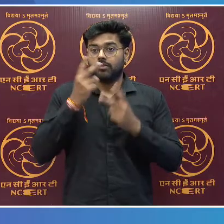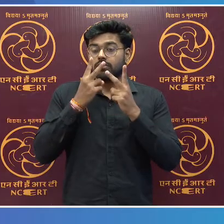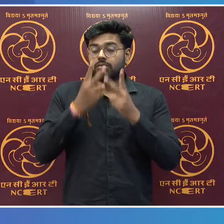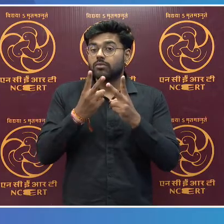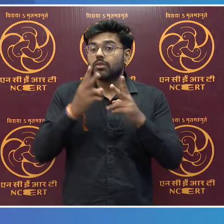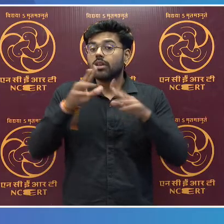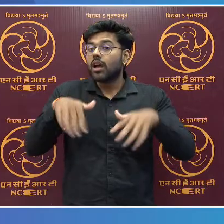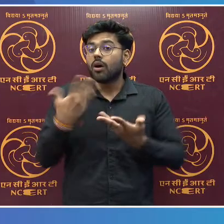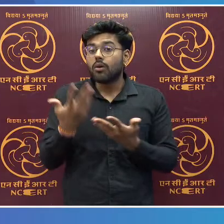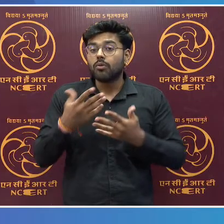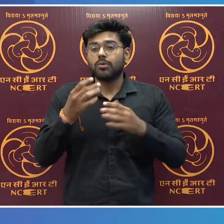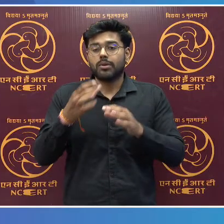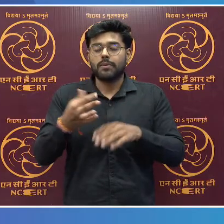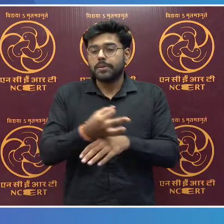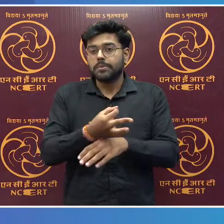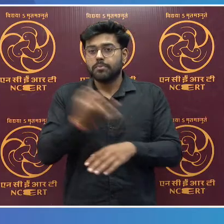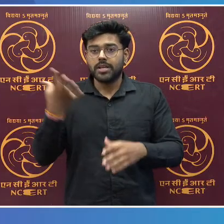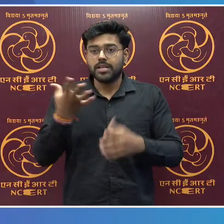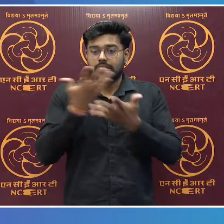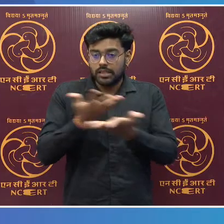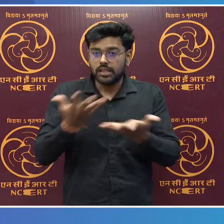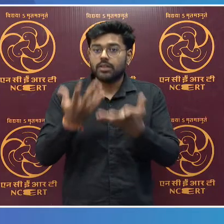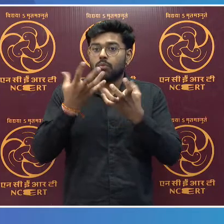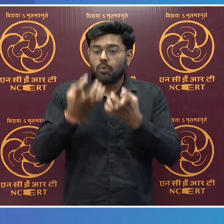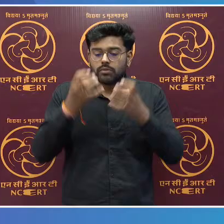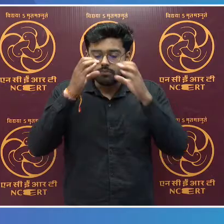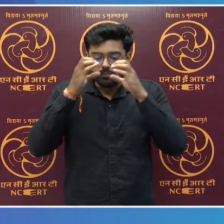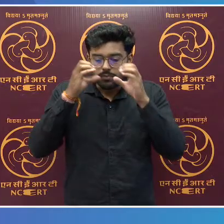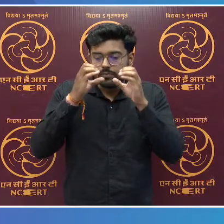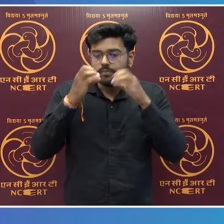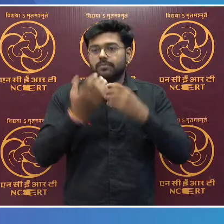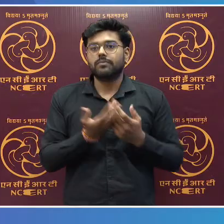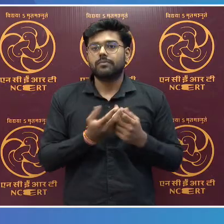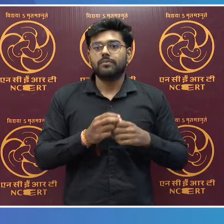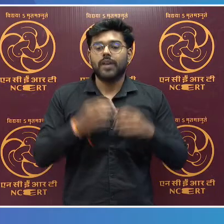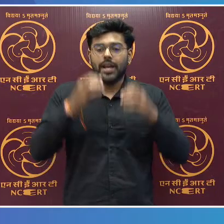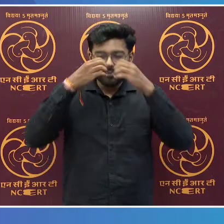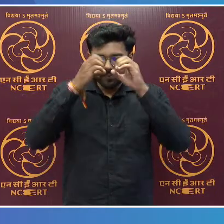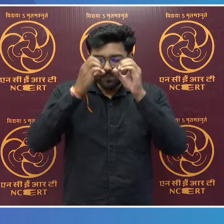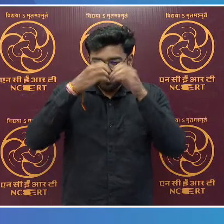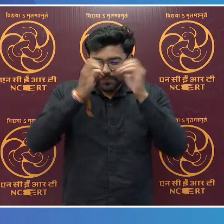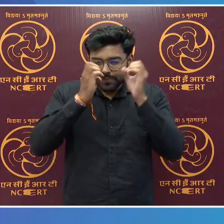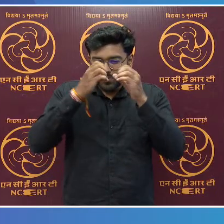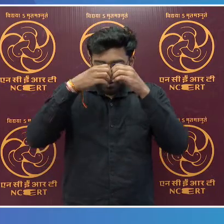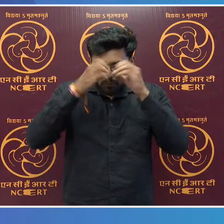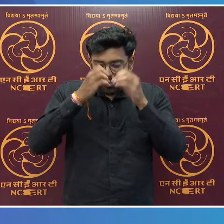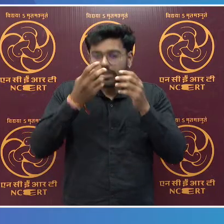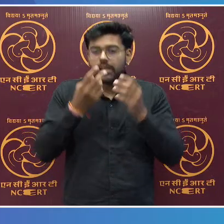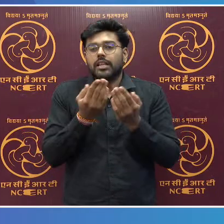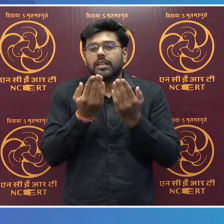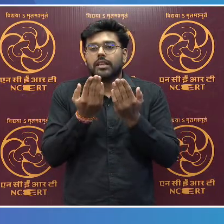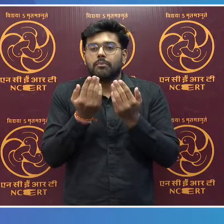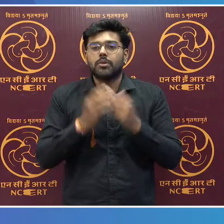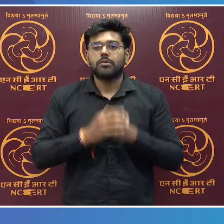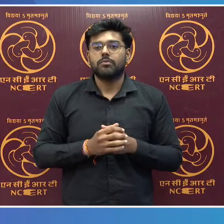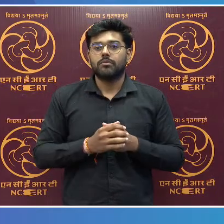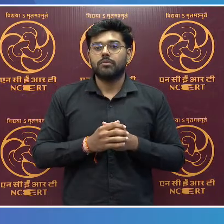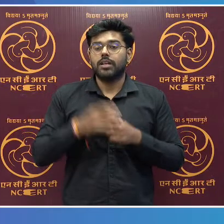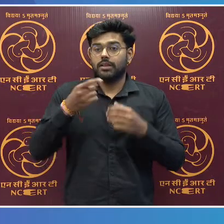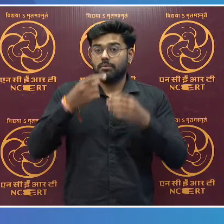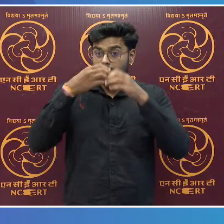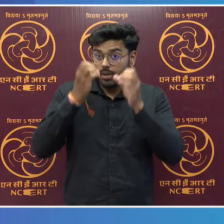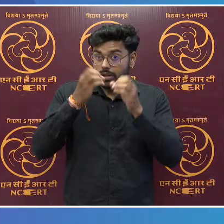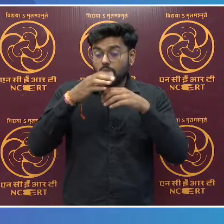we need some special instrument, and that is called as a telescope. Is it telescope or